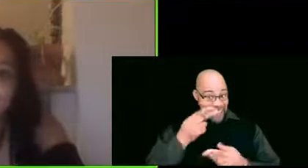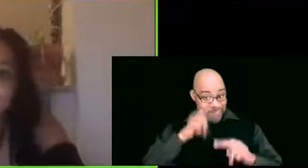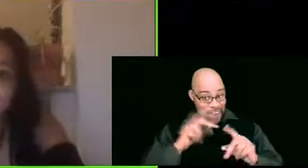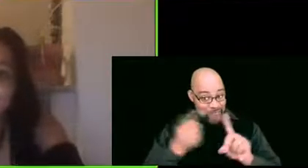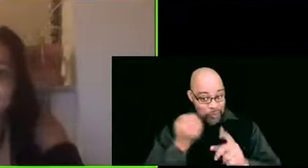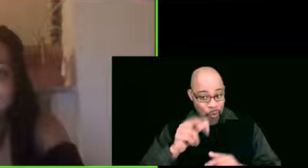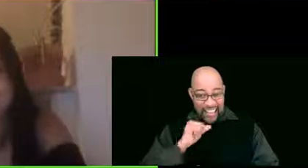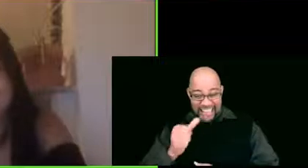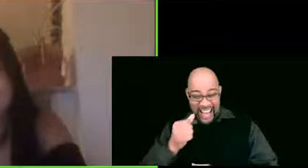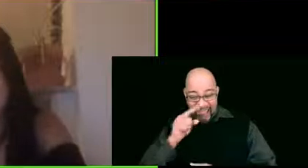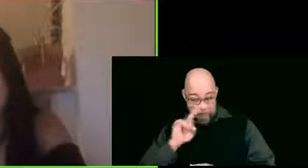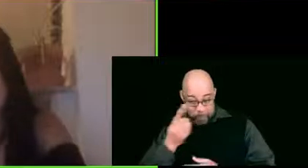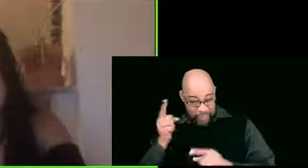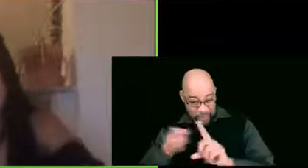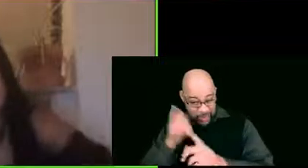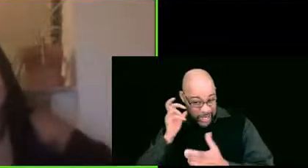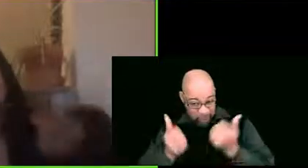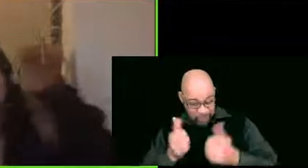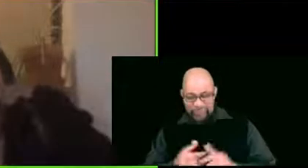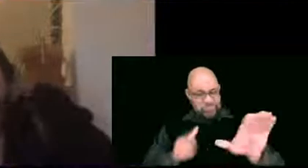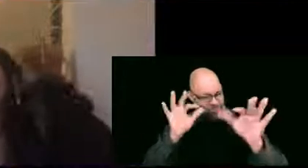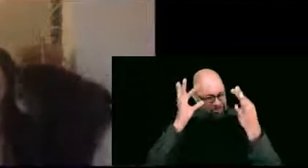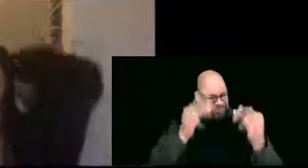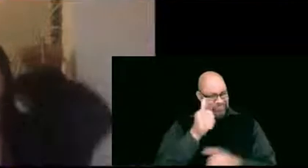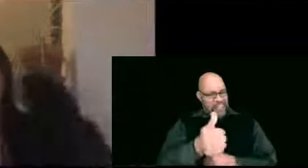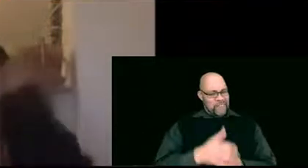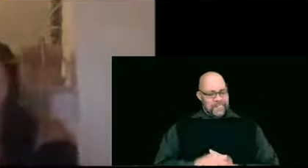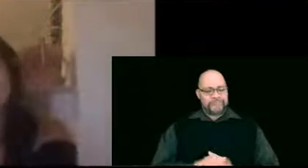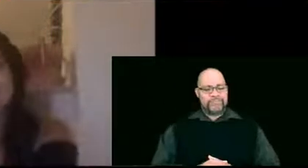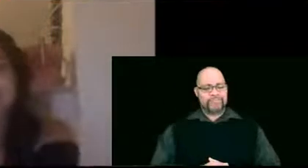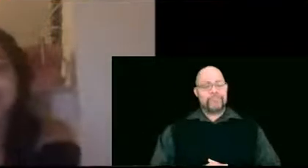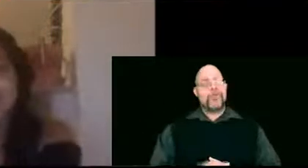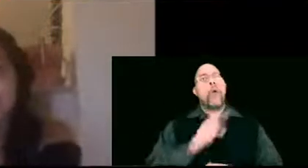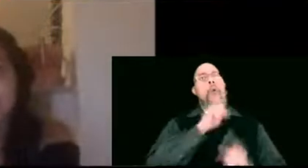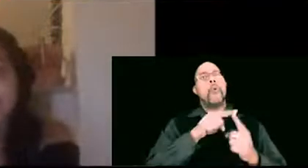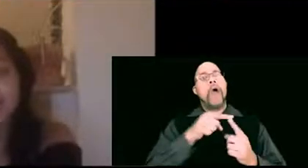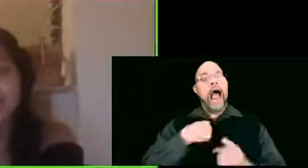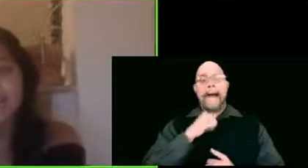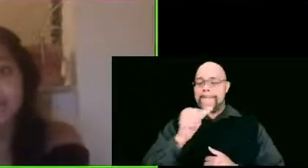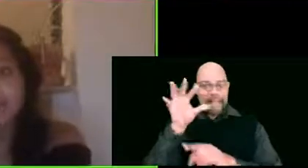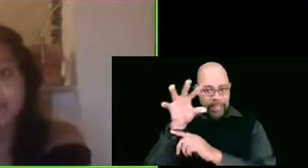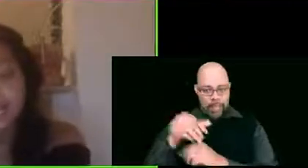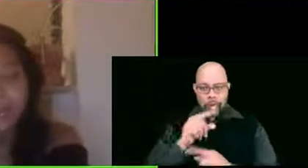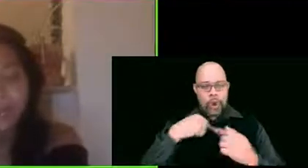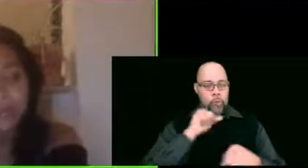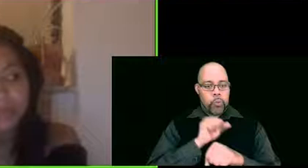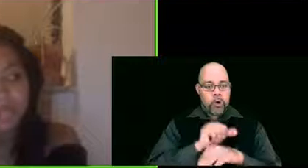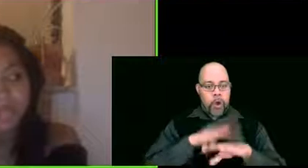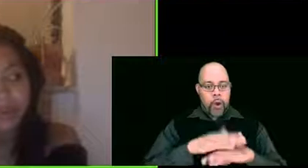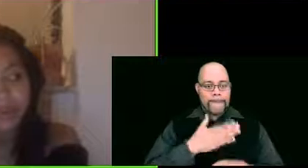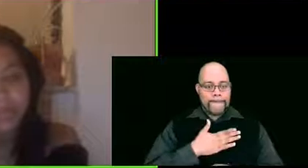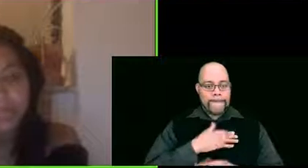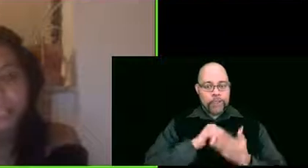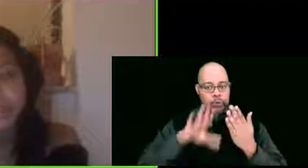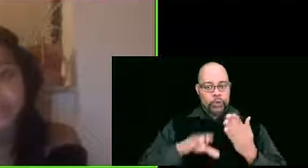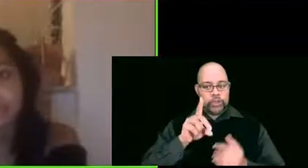Should you want to hear the fun one first or the not so fun one? You can choose. So when I'm out filming, like when I was